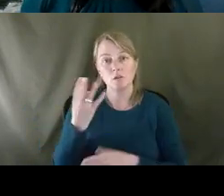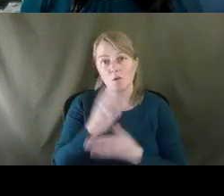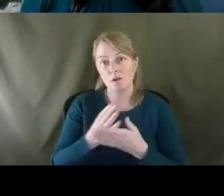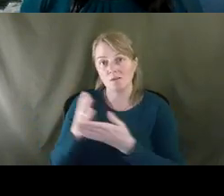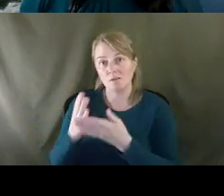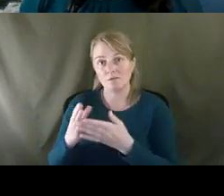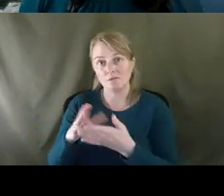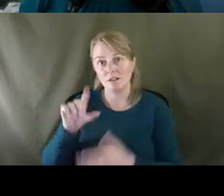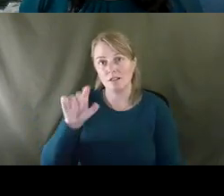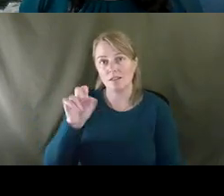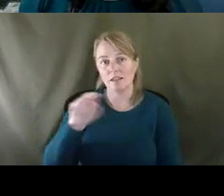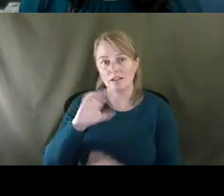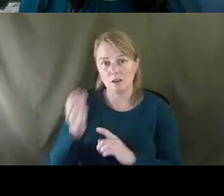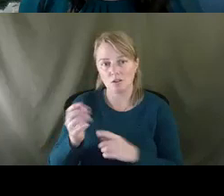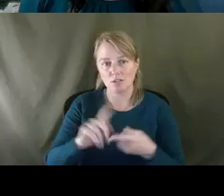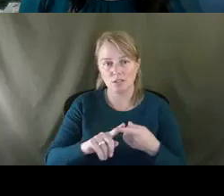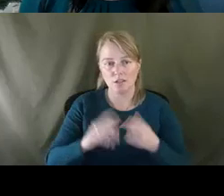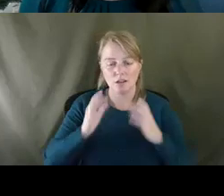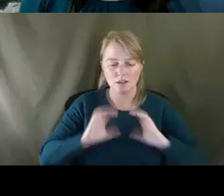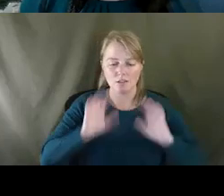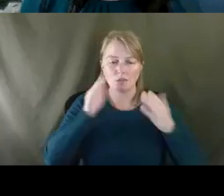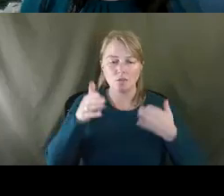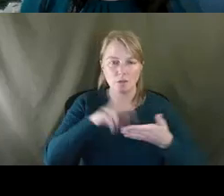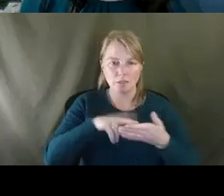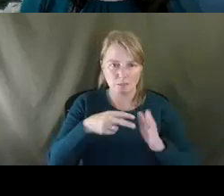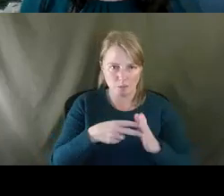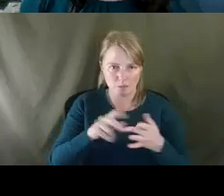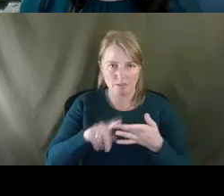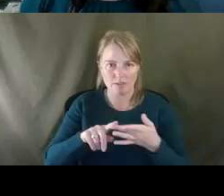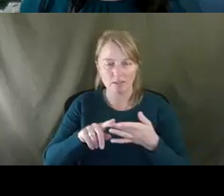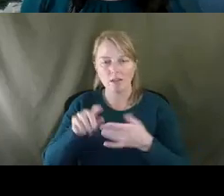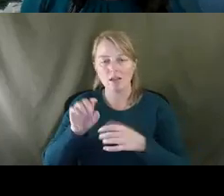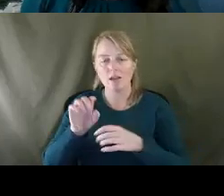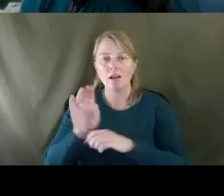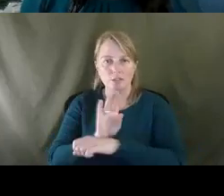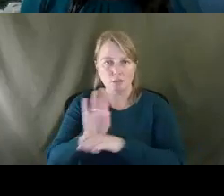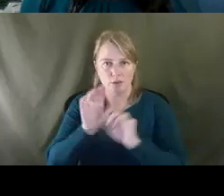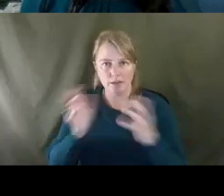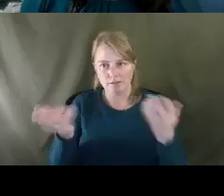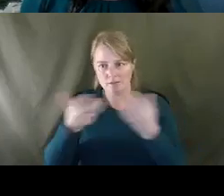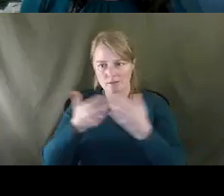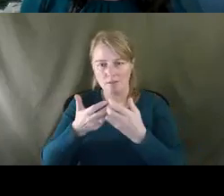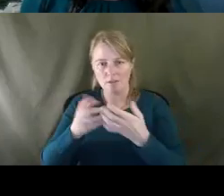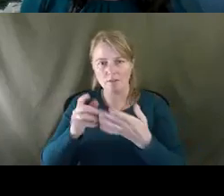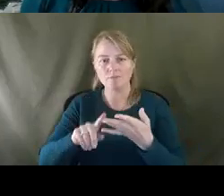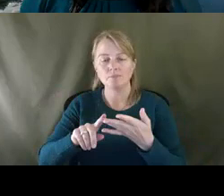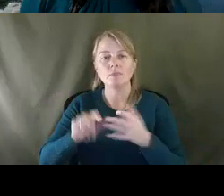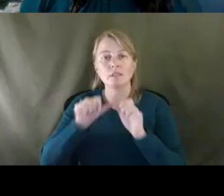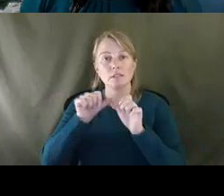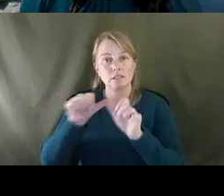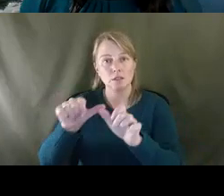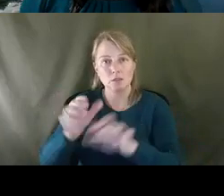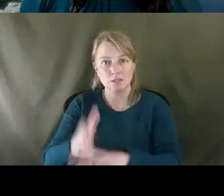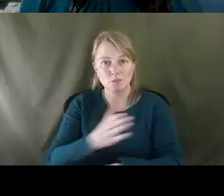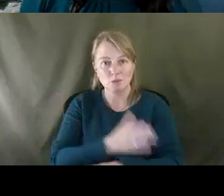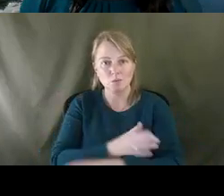culture are a customer-focused purpose, enterprise alignment, continuous improvement,